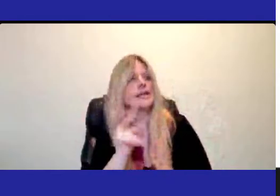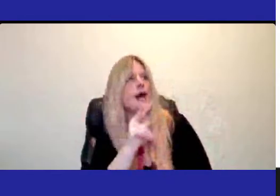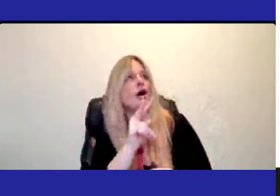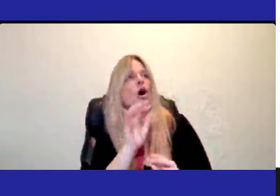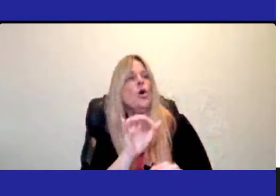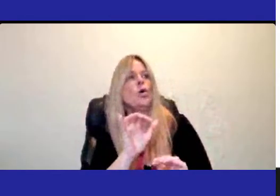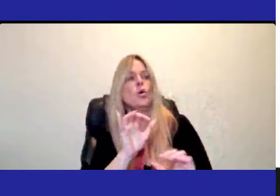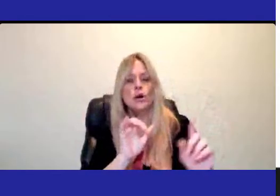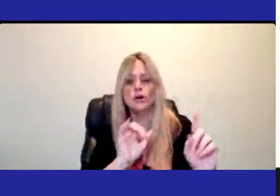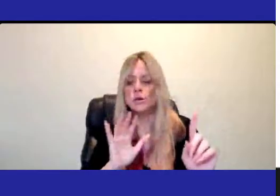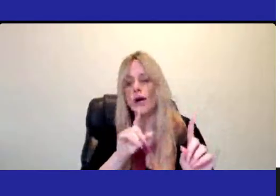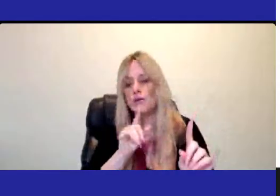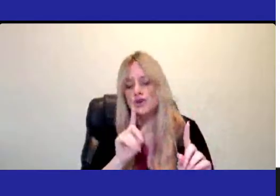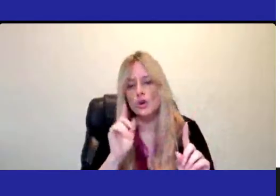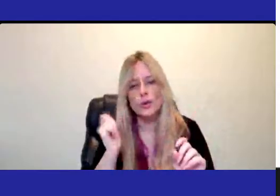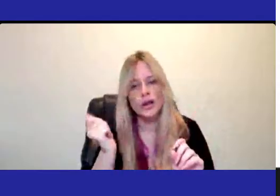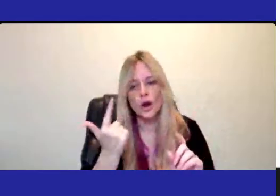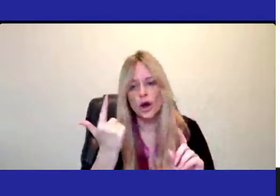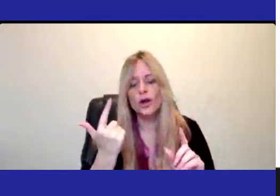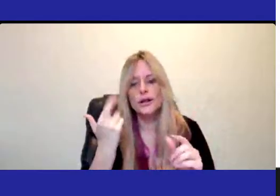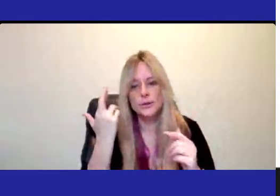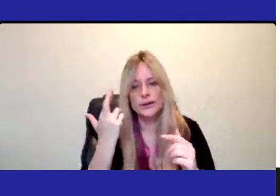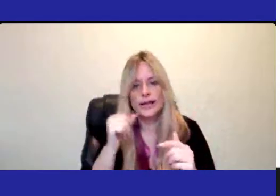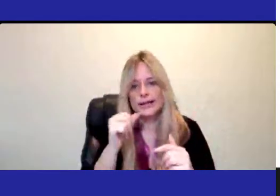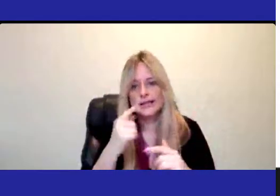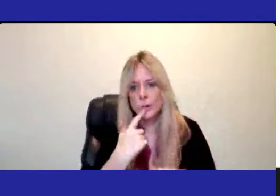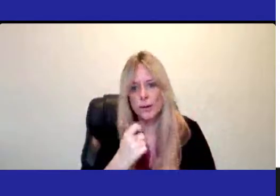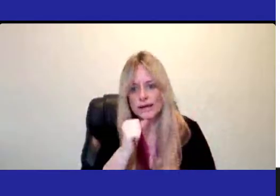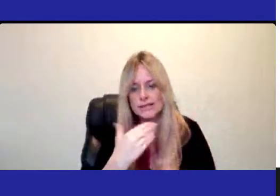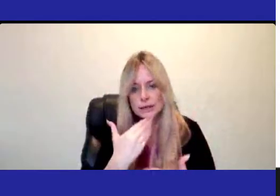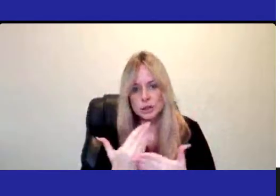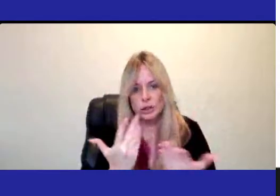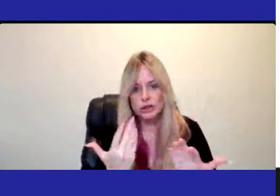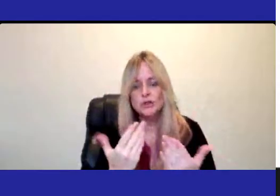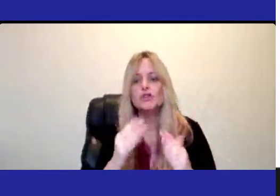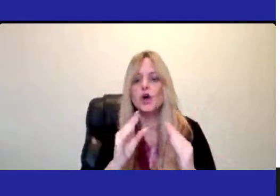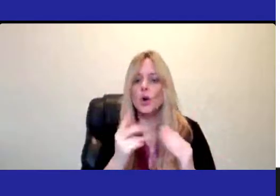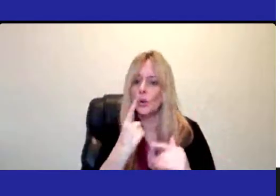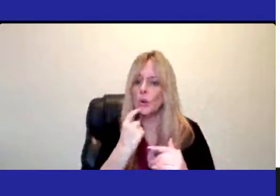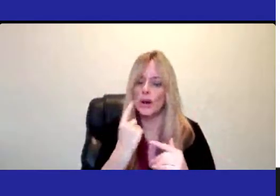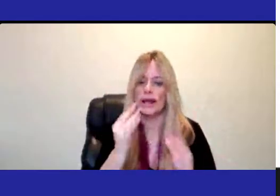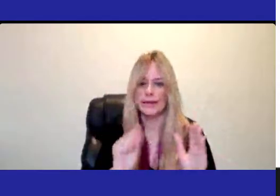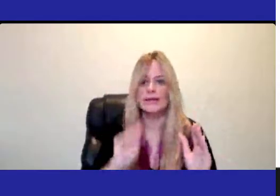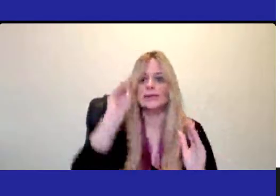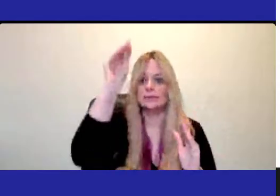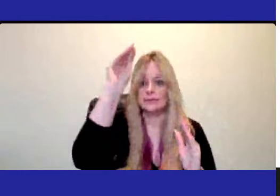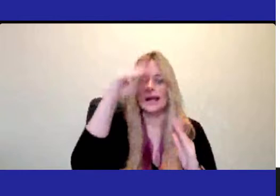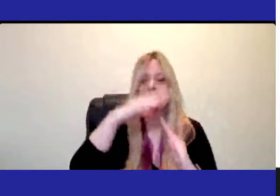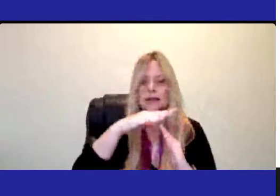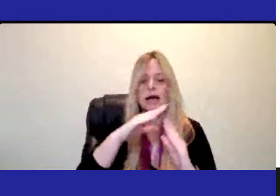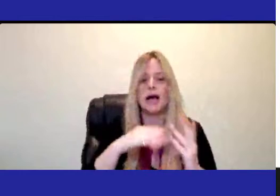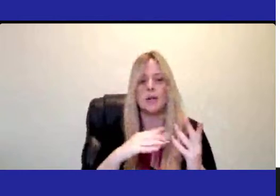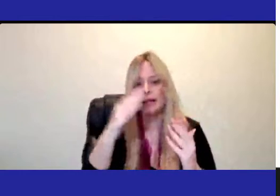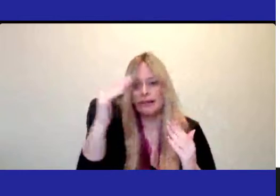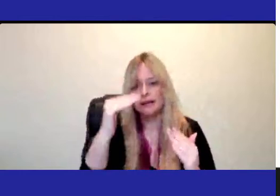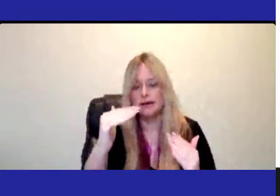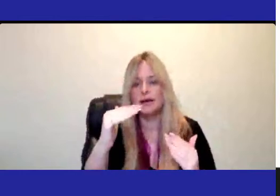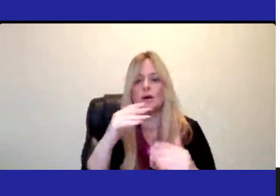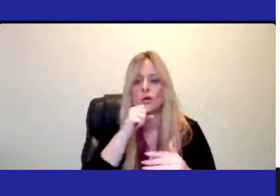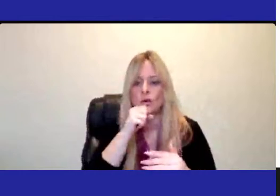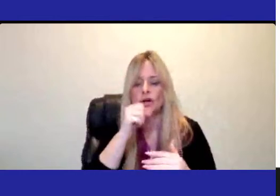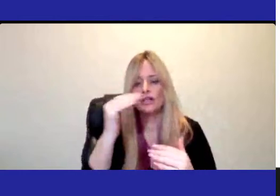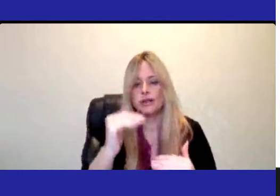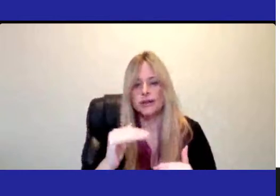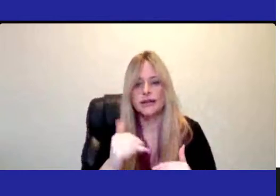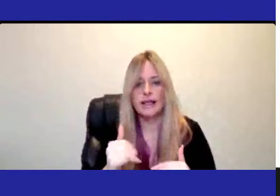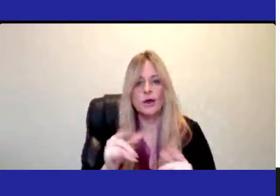sure we all realize that red is probably not a good thing, right? So the red's on top and yellow. Orange would be the next stage. Purple